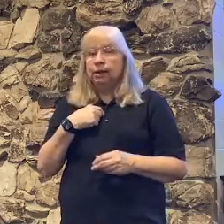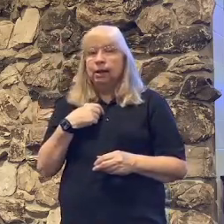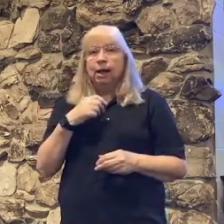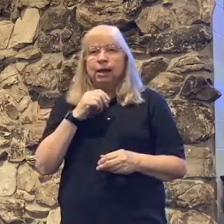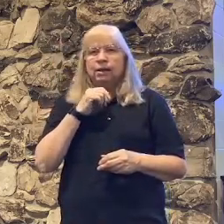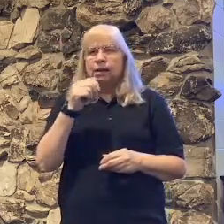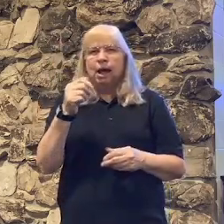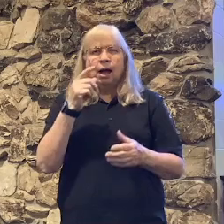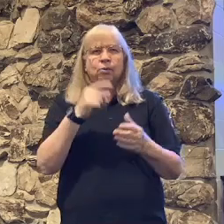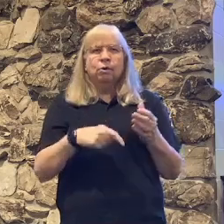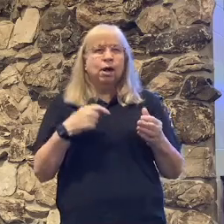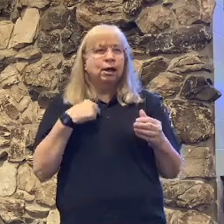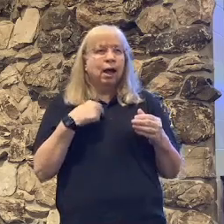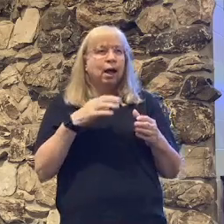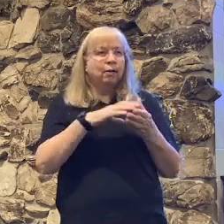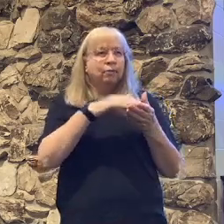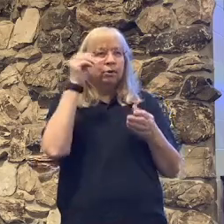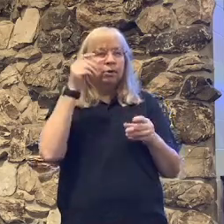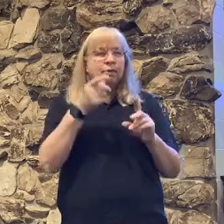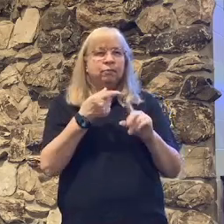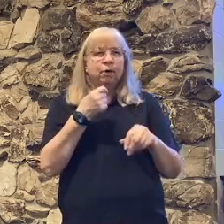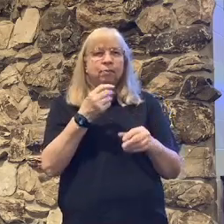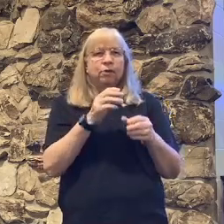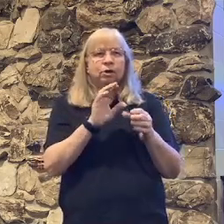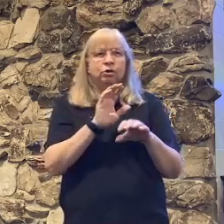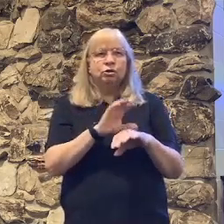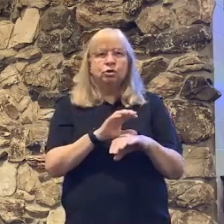Not what I have learned from the church.